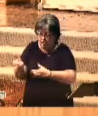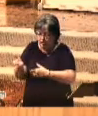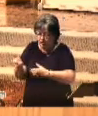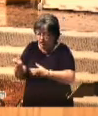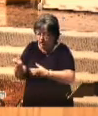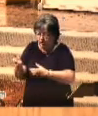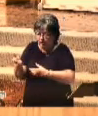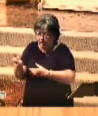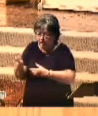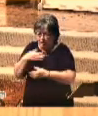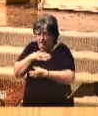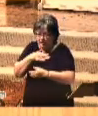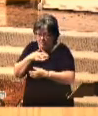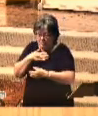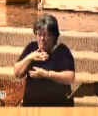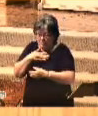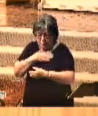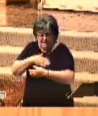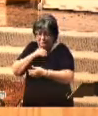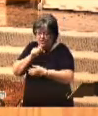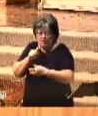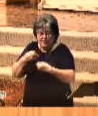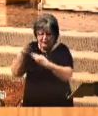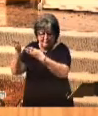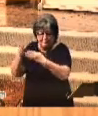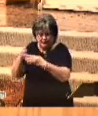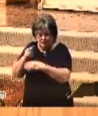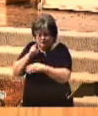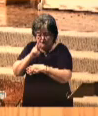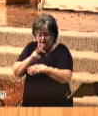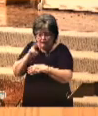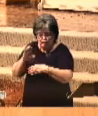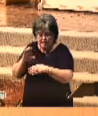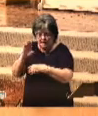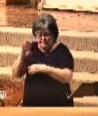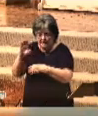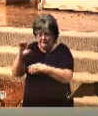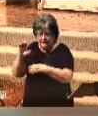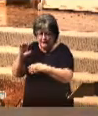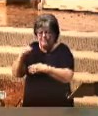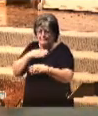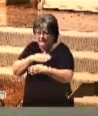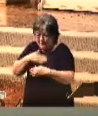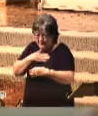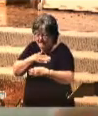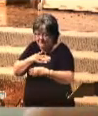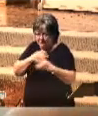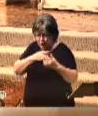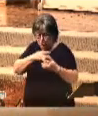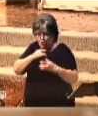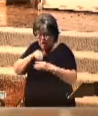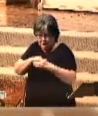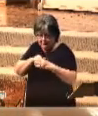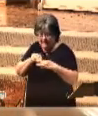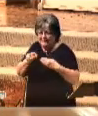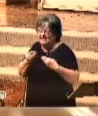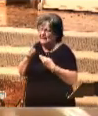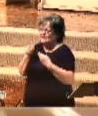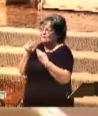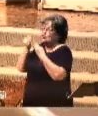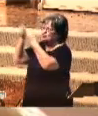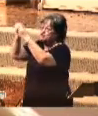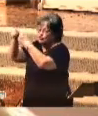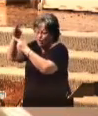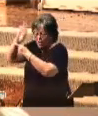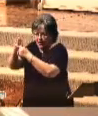not give to Volusia County Baptist Church. Please give to God through Volusia County Baptist Church.